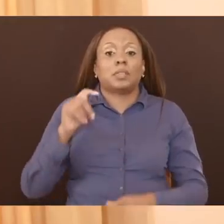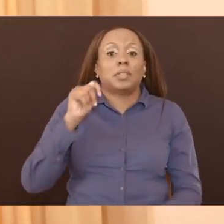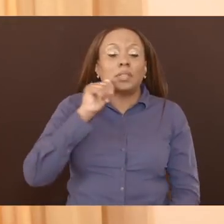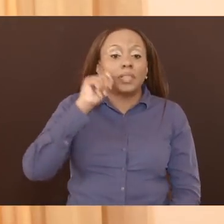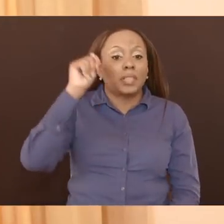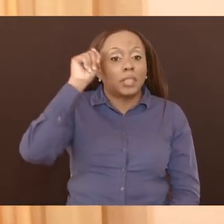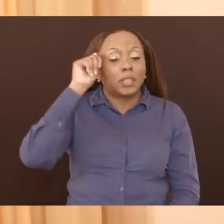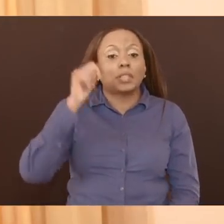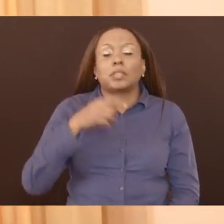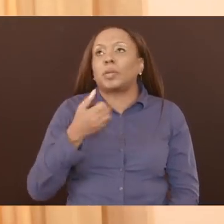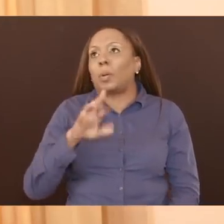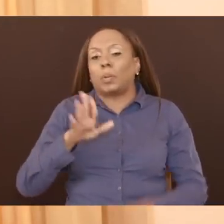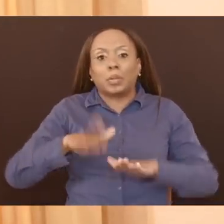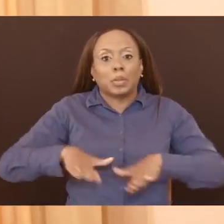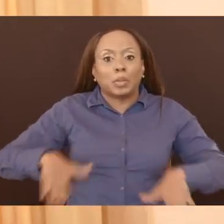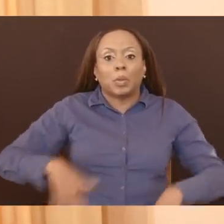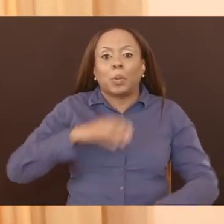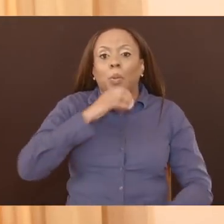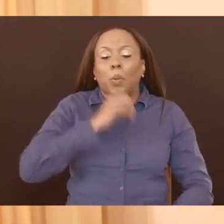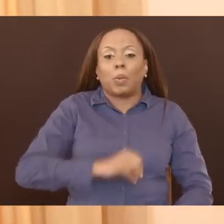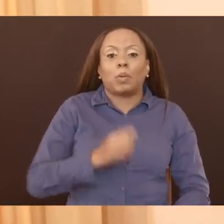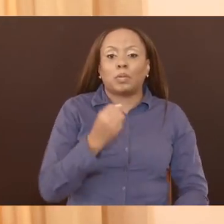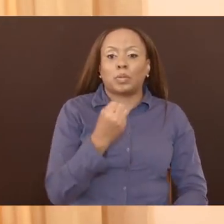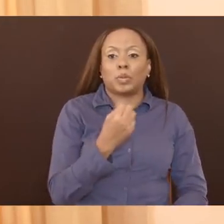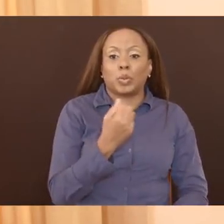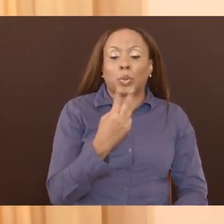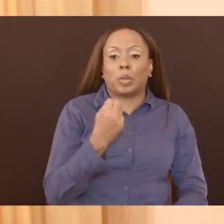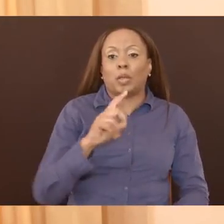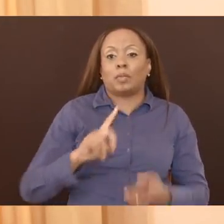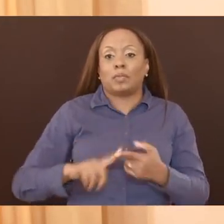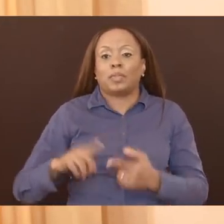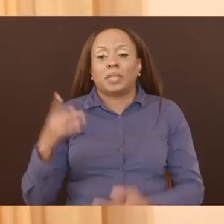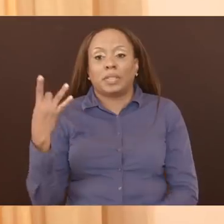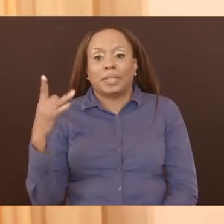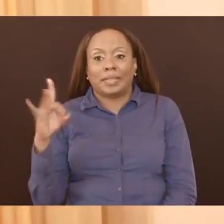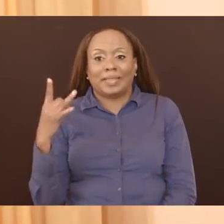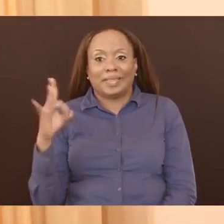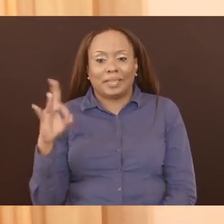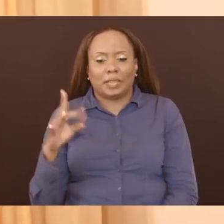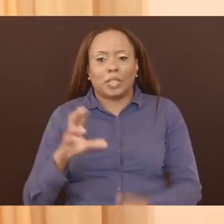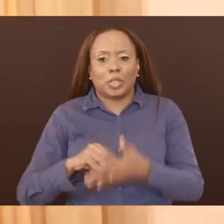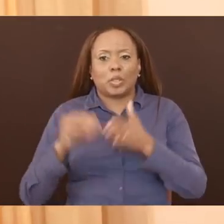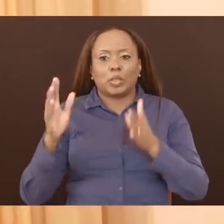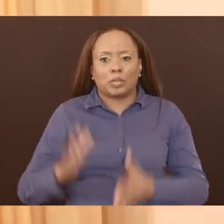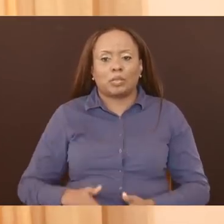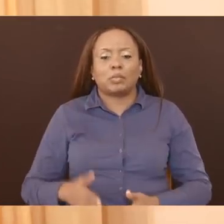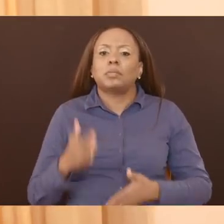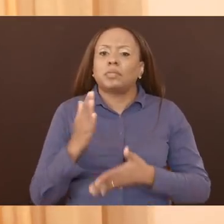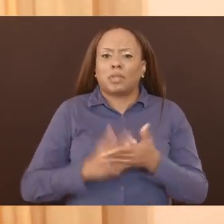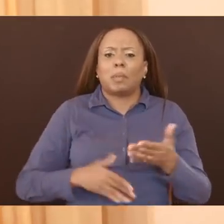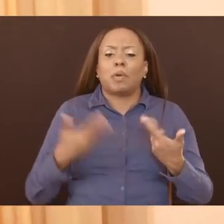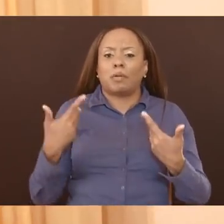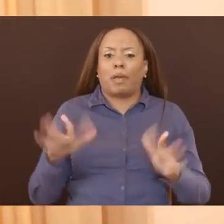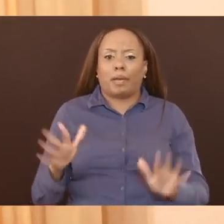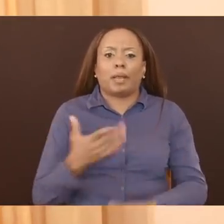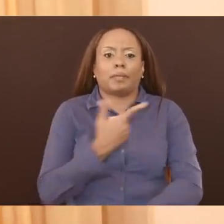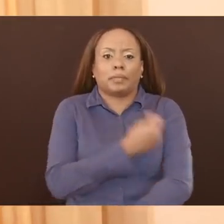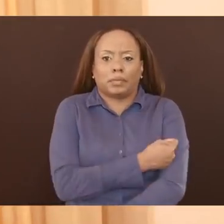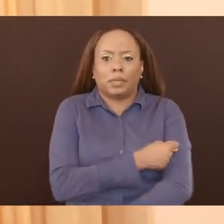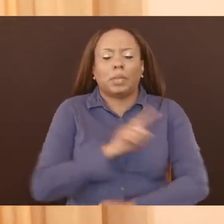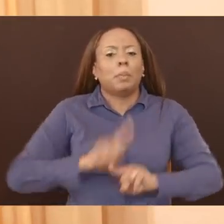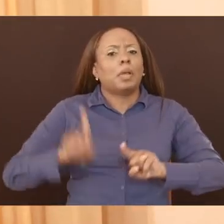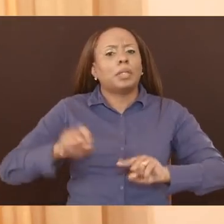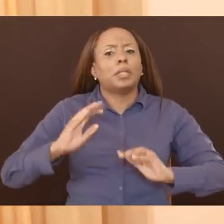age of, or children I should say, between the ages of 12 and 18 as students have already taken it. But we need to boost